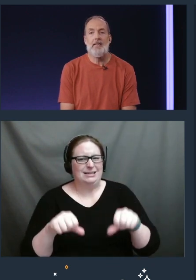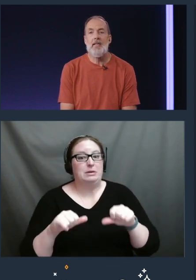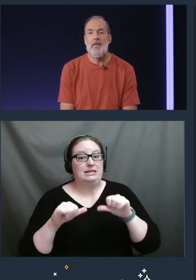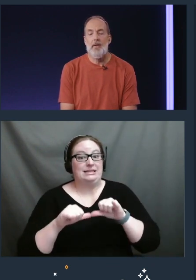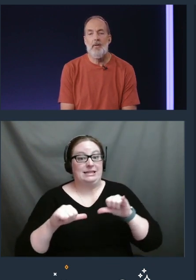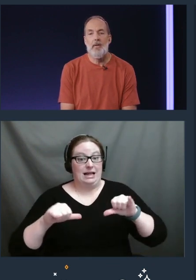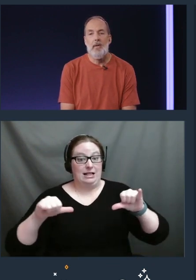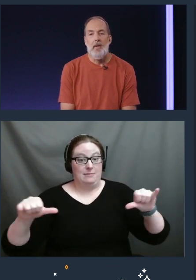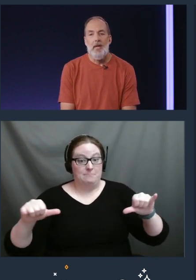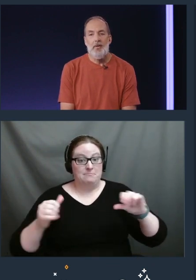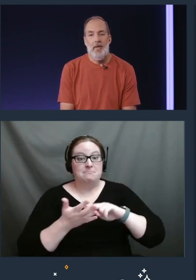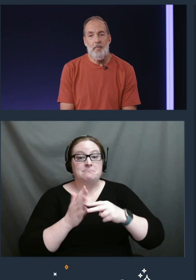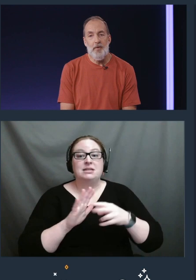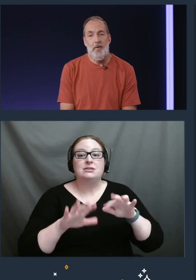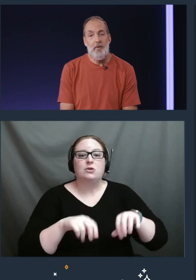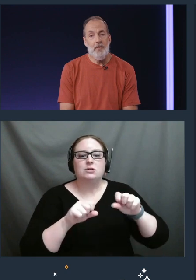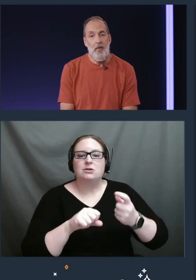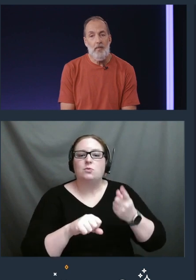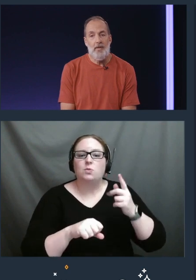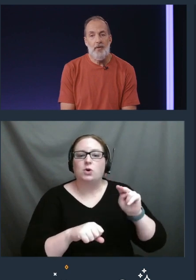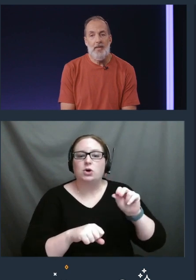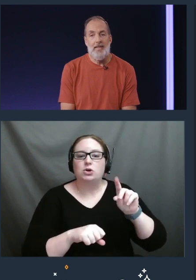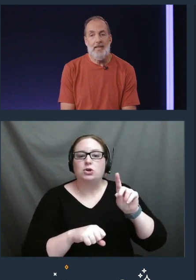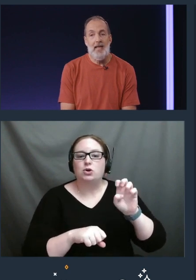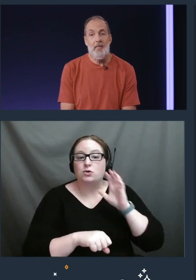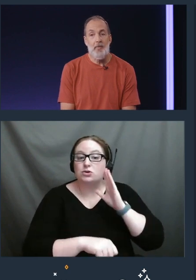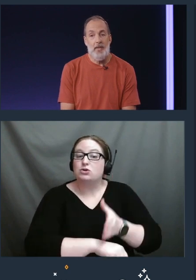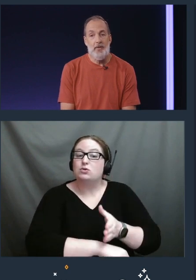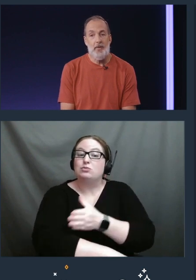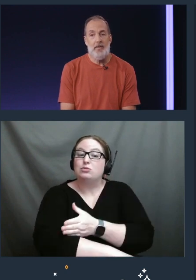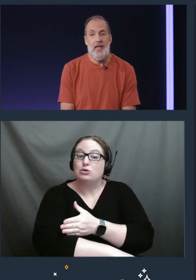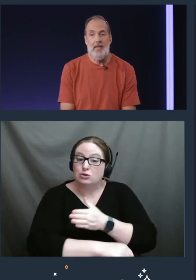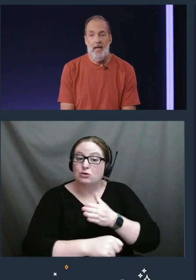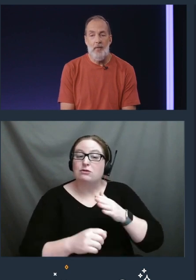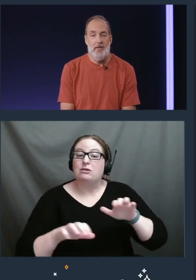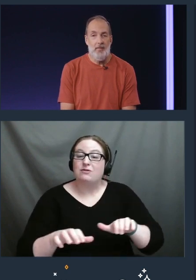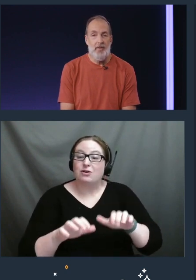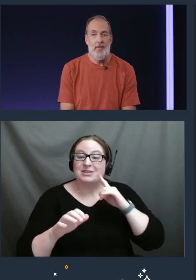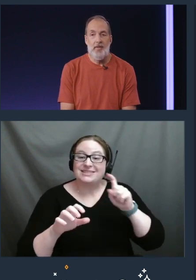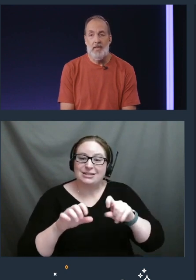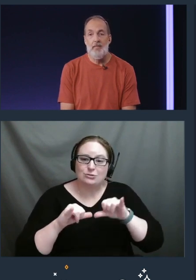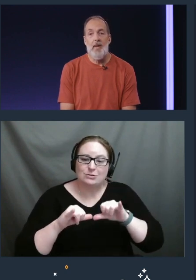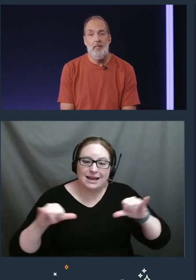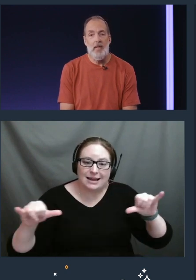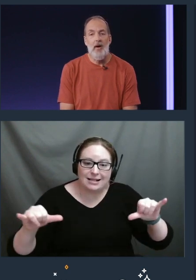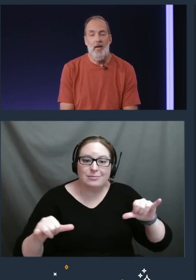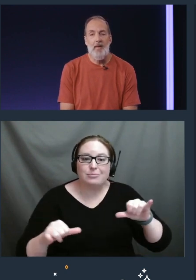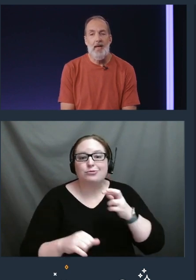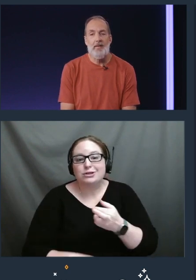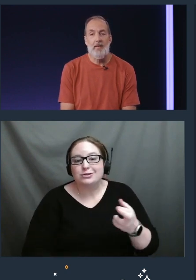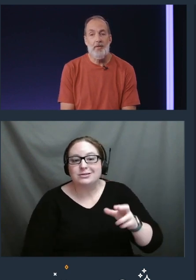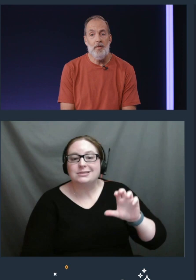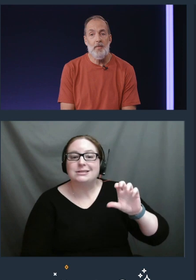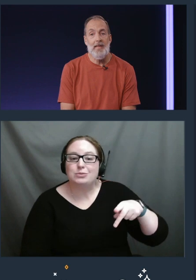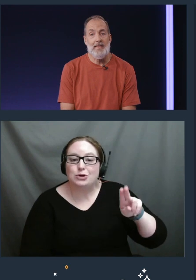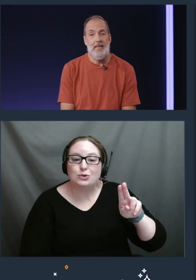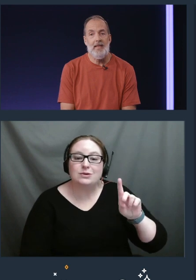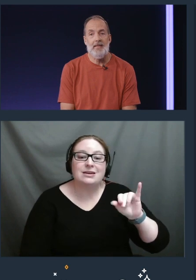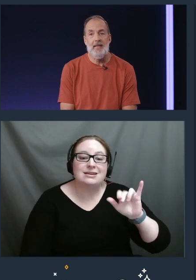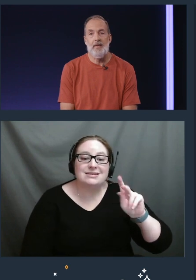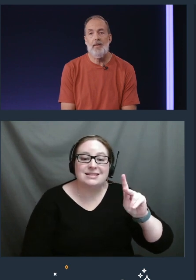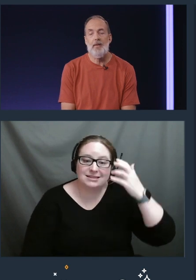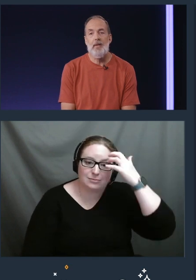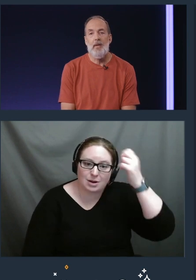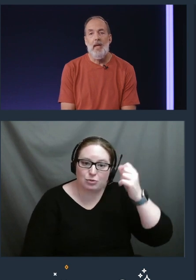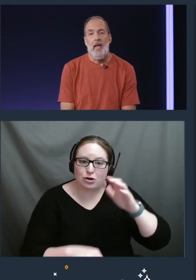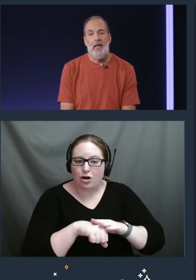on a single node. To improve the performance, you need to scale up the resources like network, CPU, disk, memory on that server, but it's still a